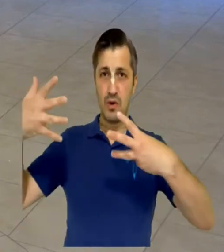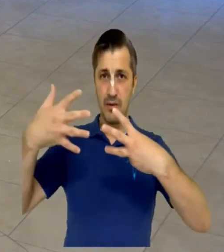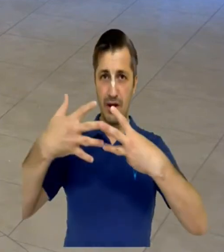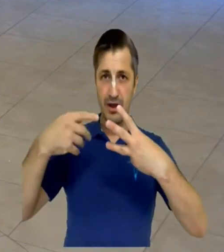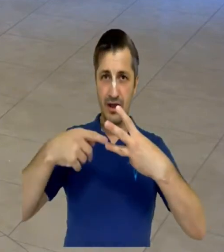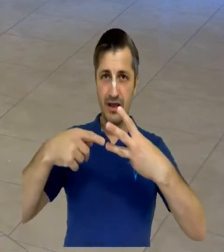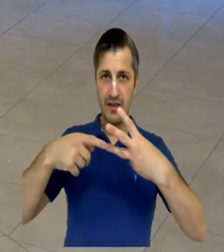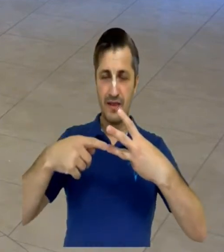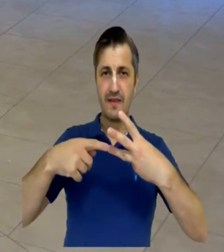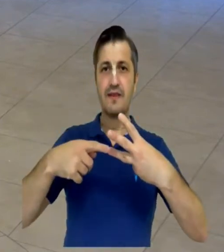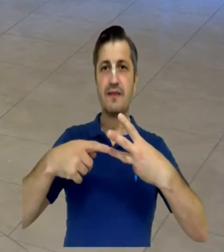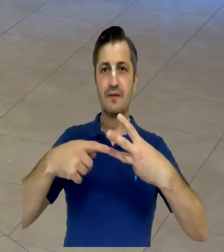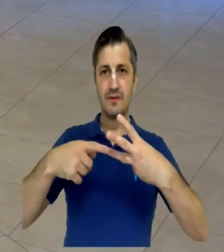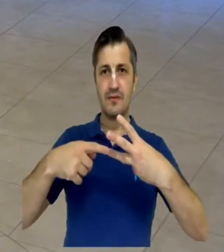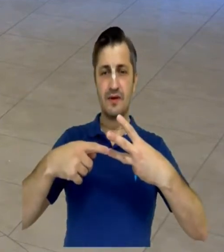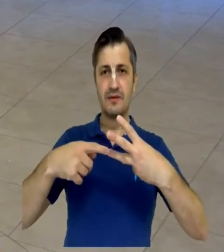our eternity. So